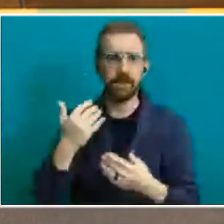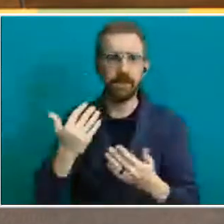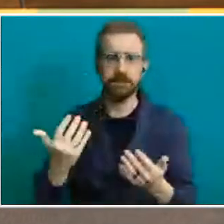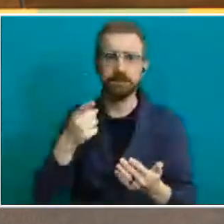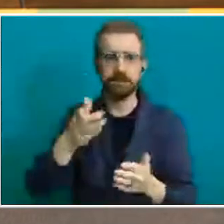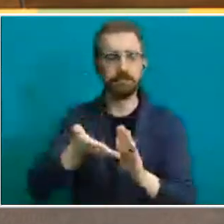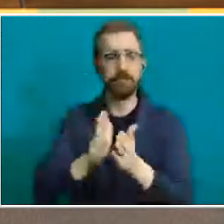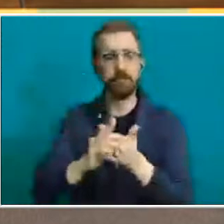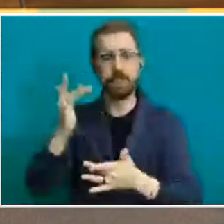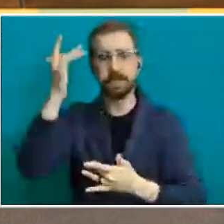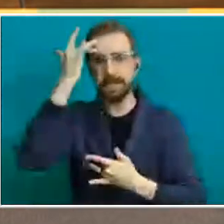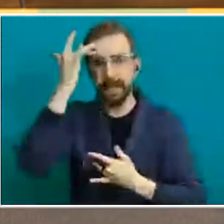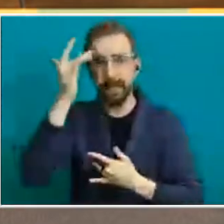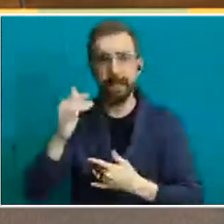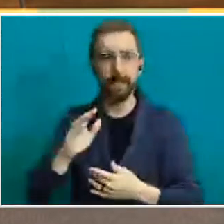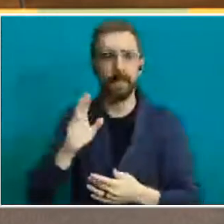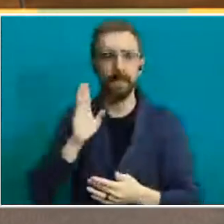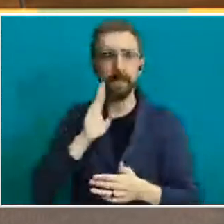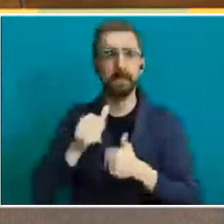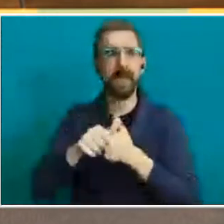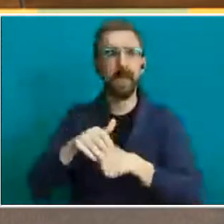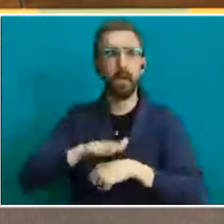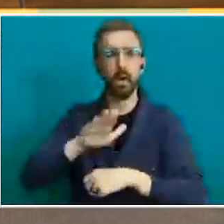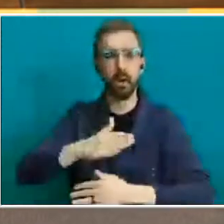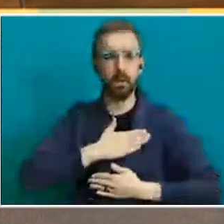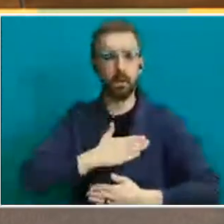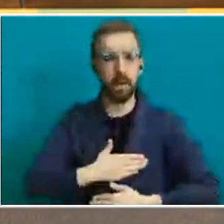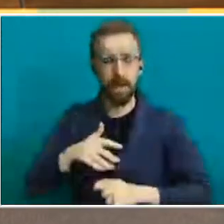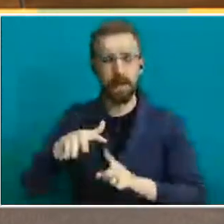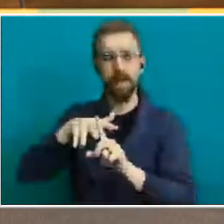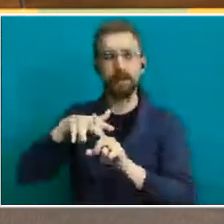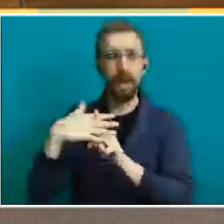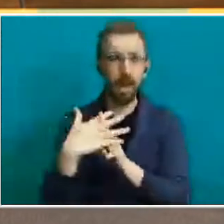would be based on your biology, your environment, and your lifestyle.